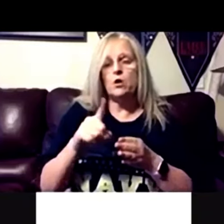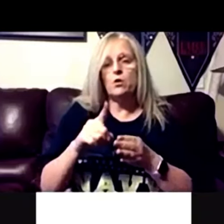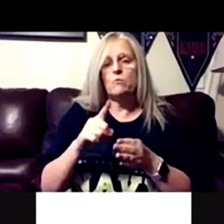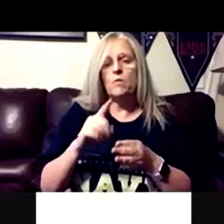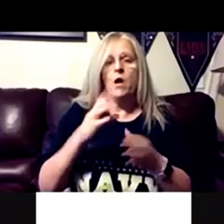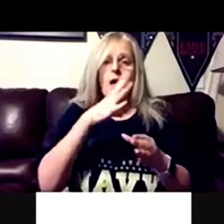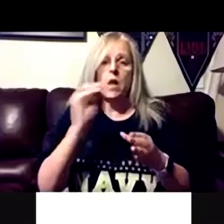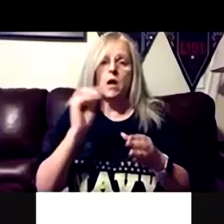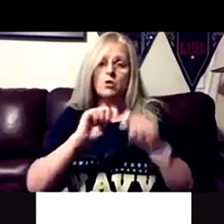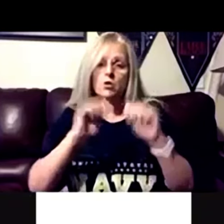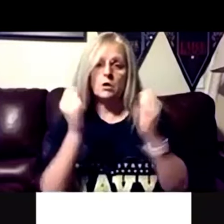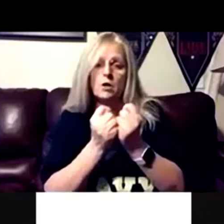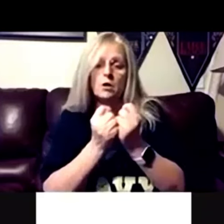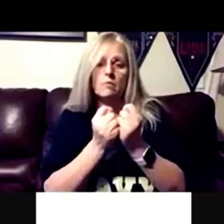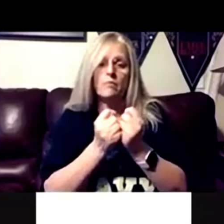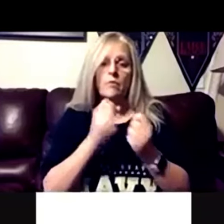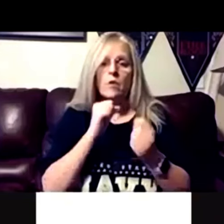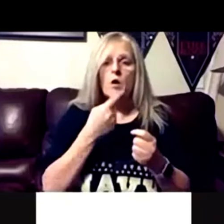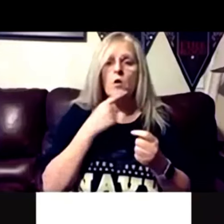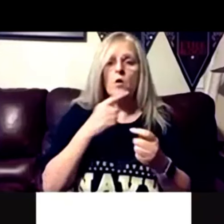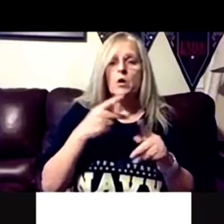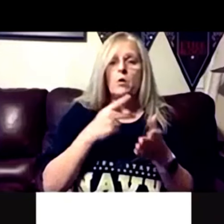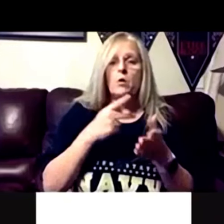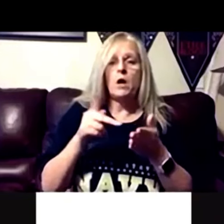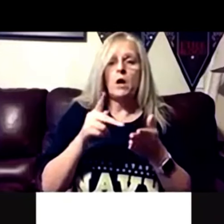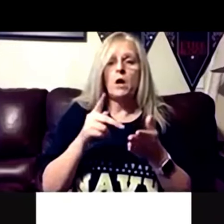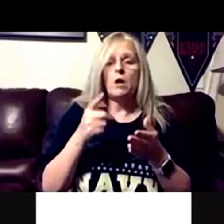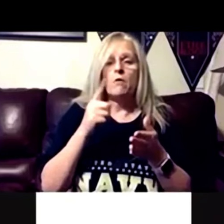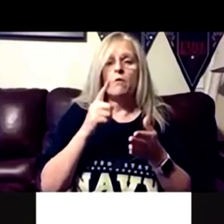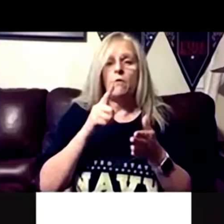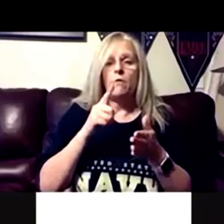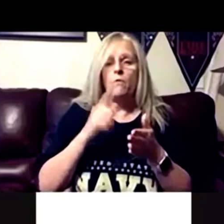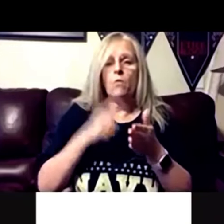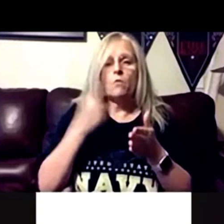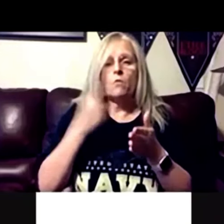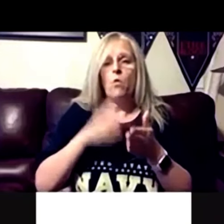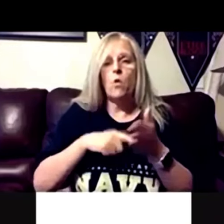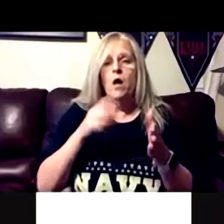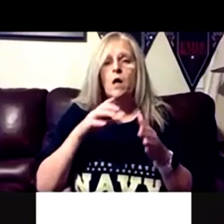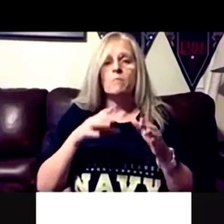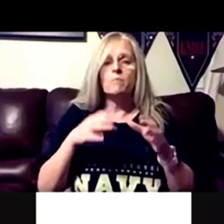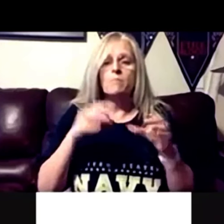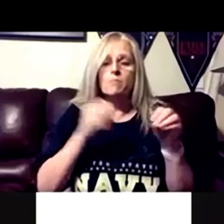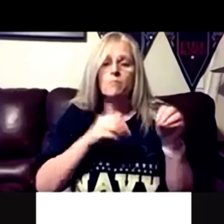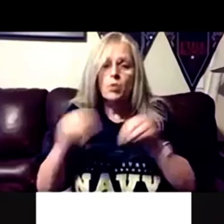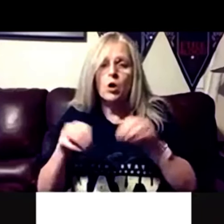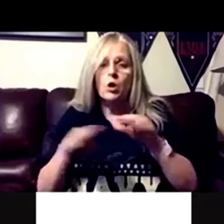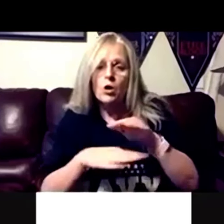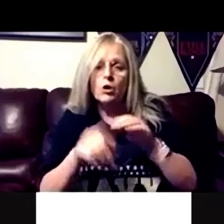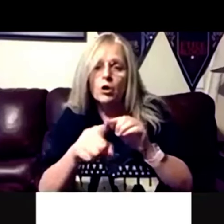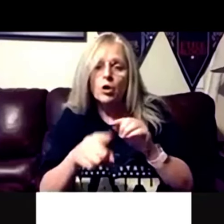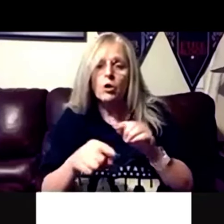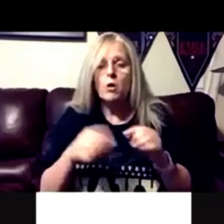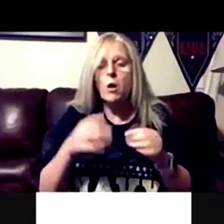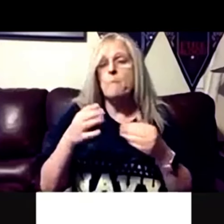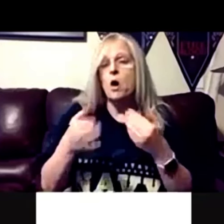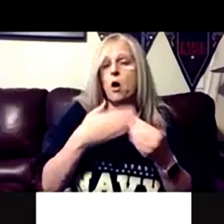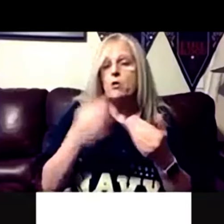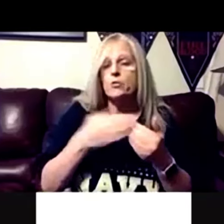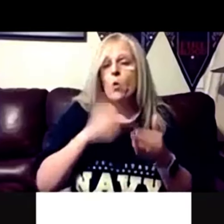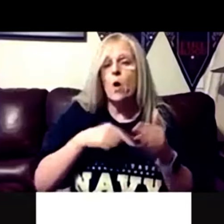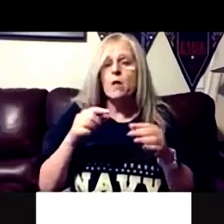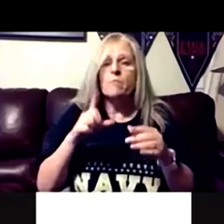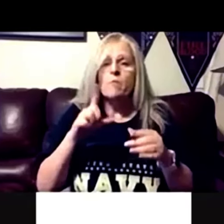team too. And you're not only going to get paid for what lands underneath you, but you're going to get paid for what lands under your team. And that's